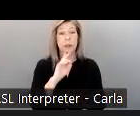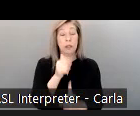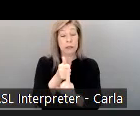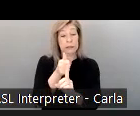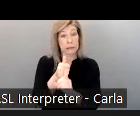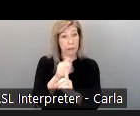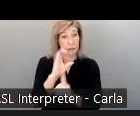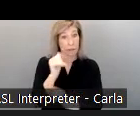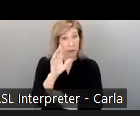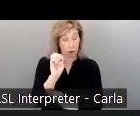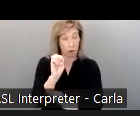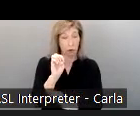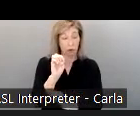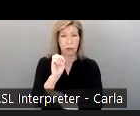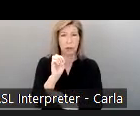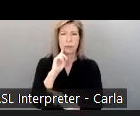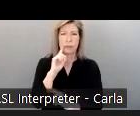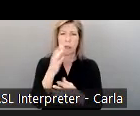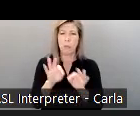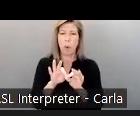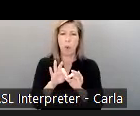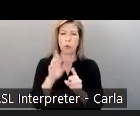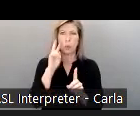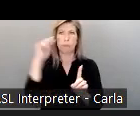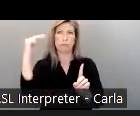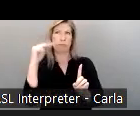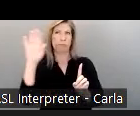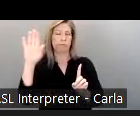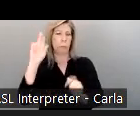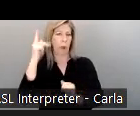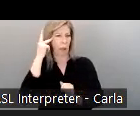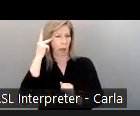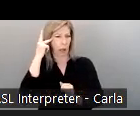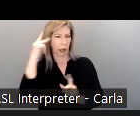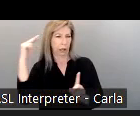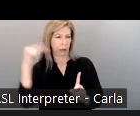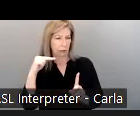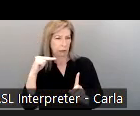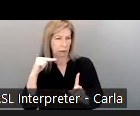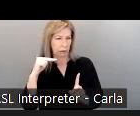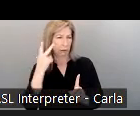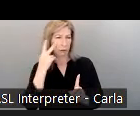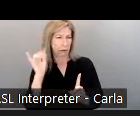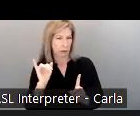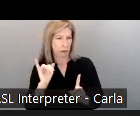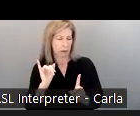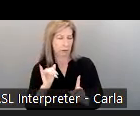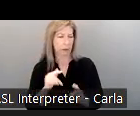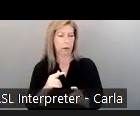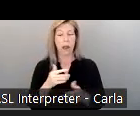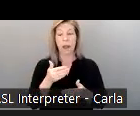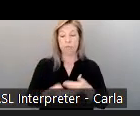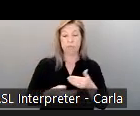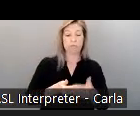a politicized lens. That when we talk about slowing down, we can't not